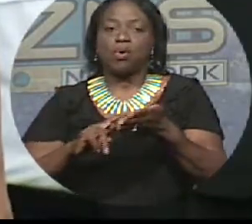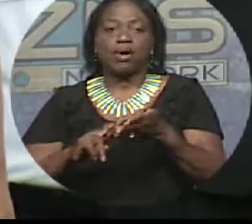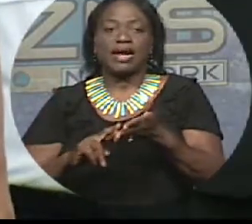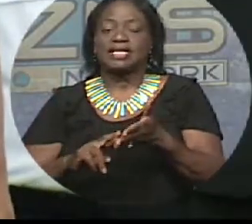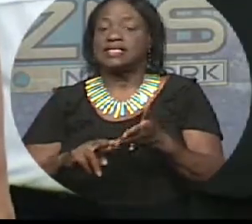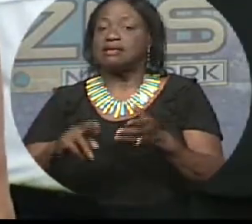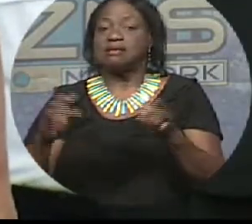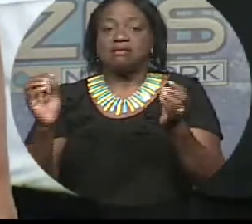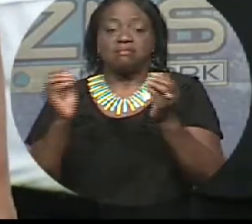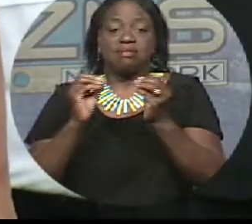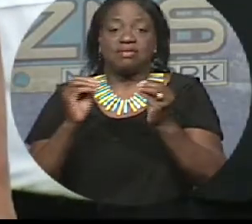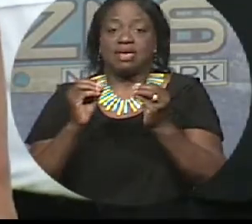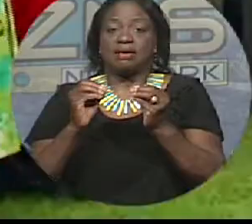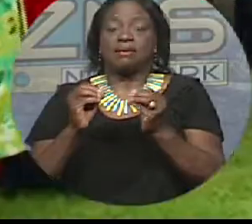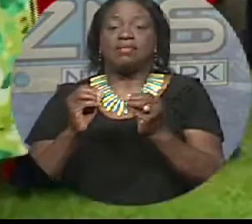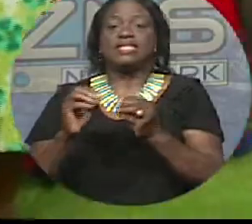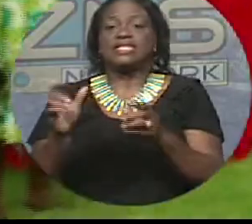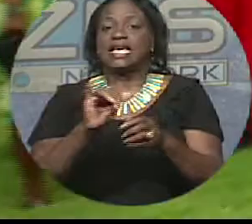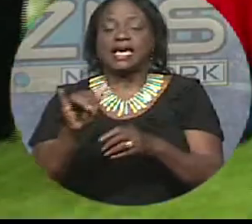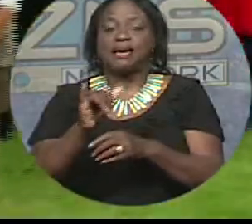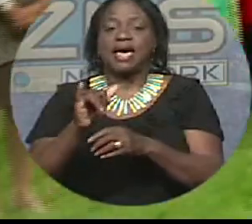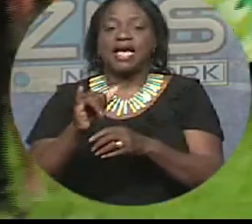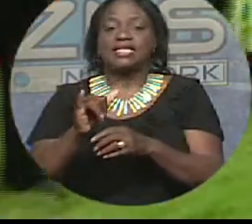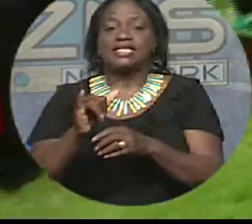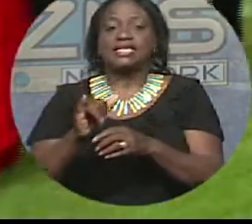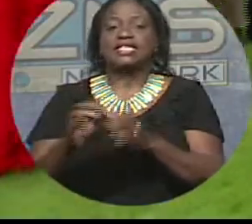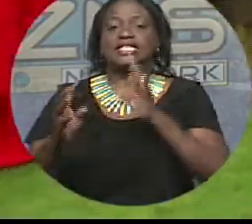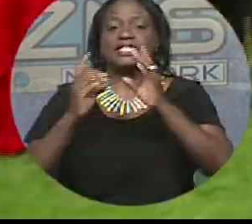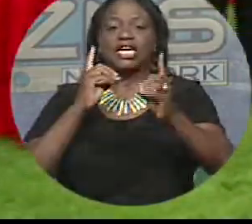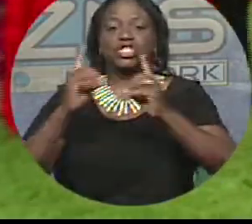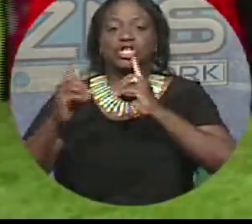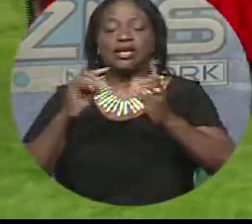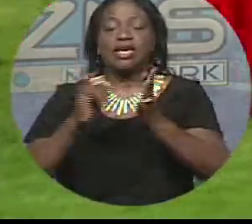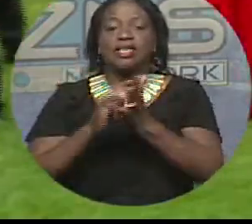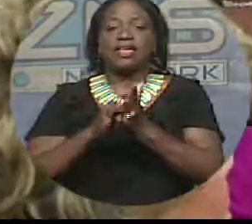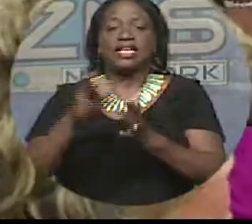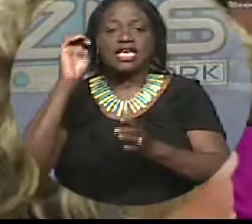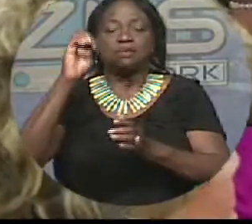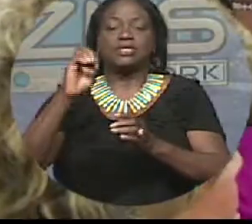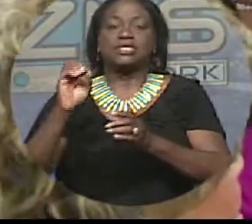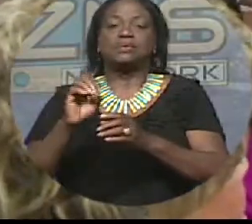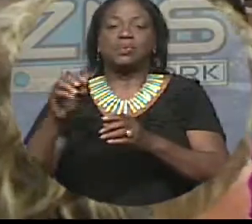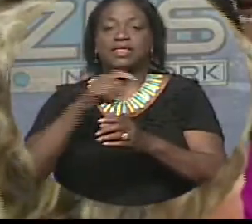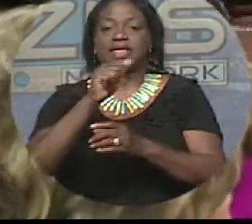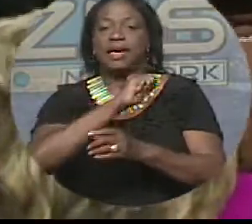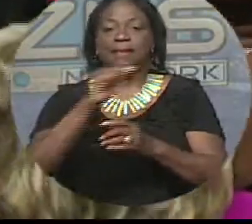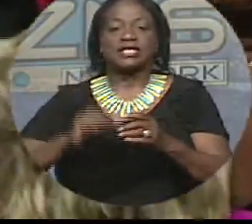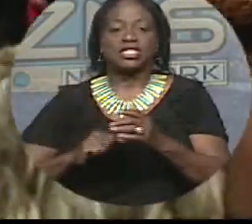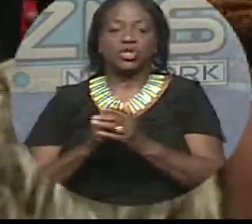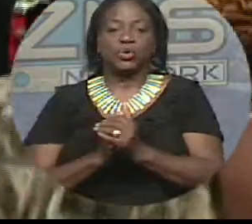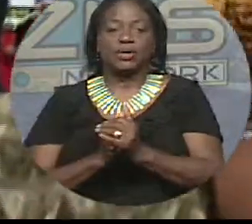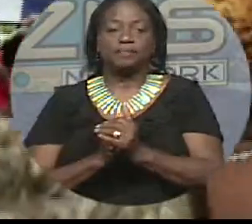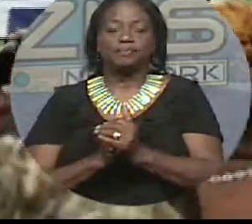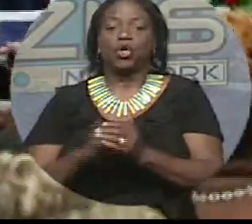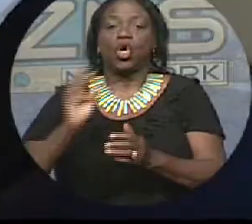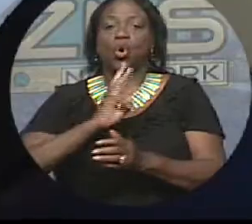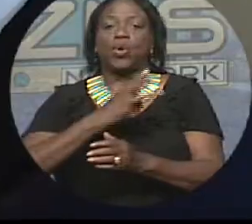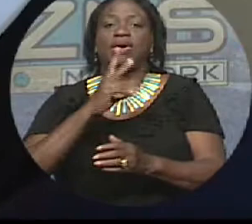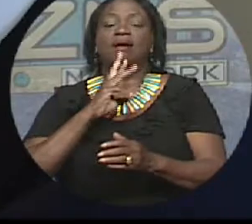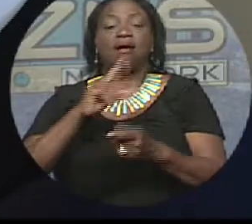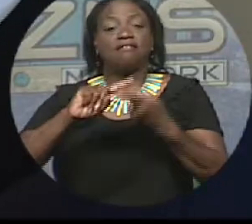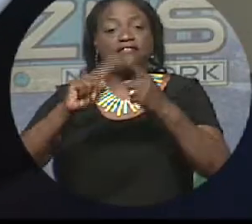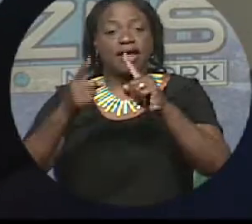having with Chargé d'Affaires John Dinkelman. He maintains the U.S. still is a close friend of the Bahamas. We are allies. We are